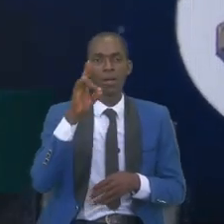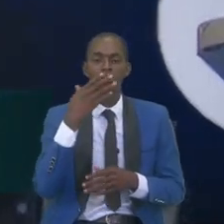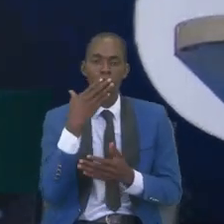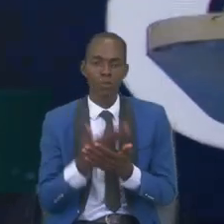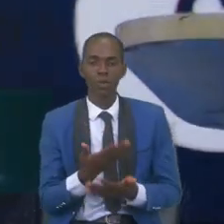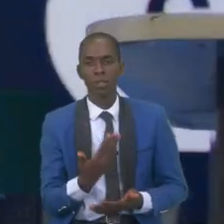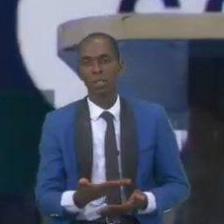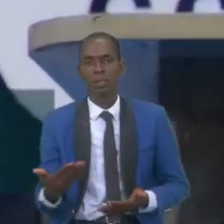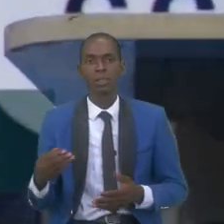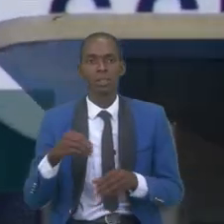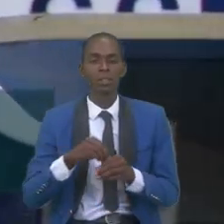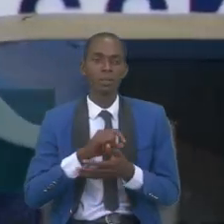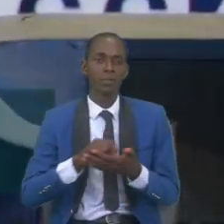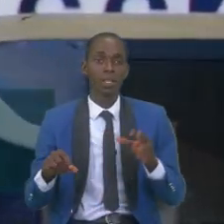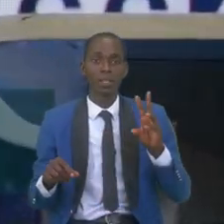says